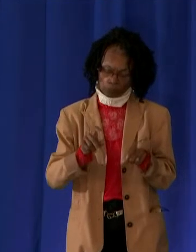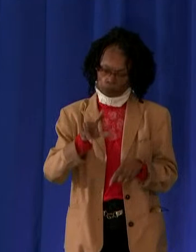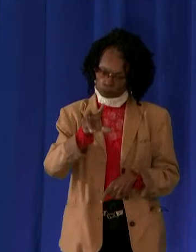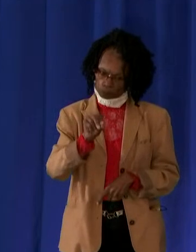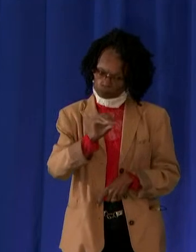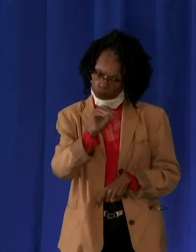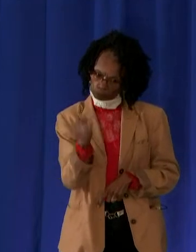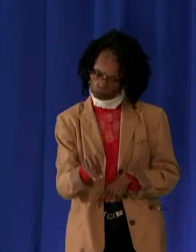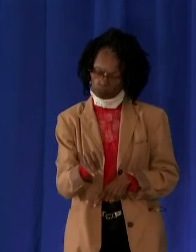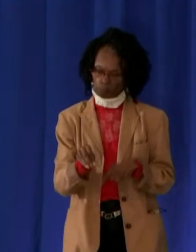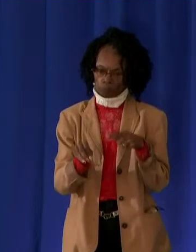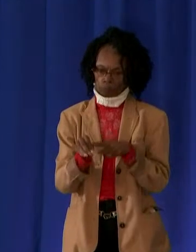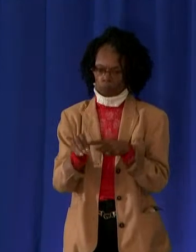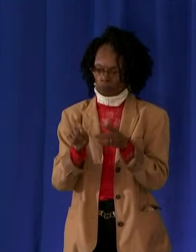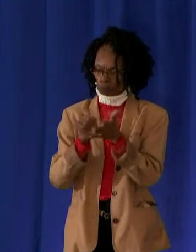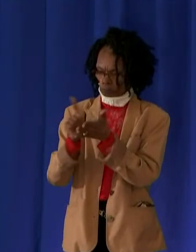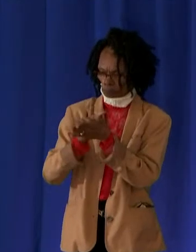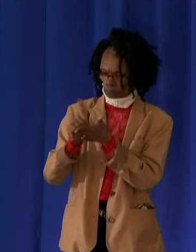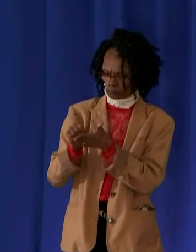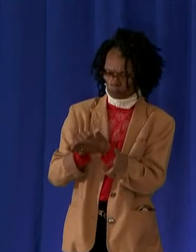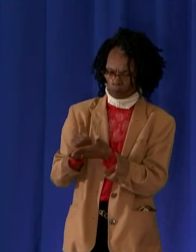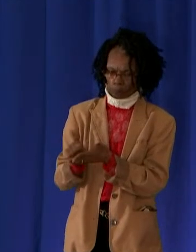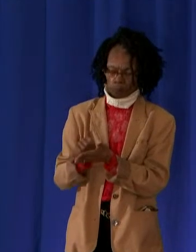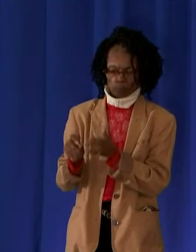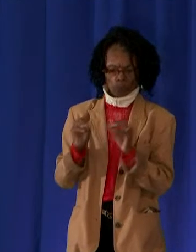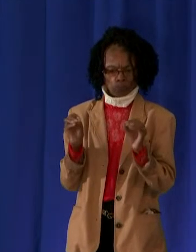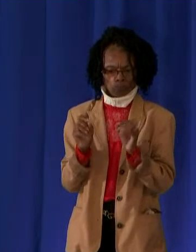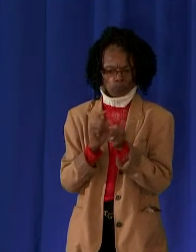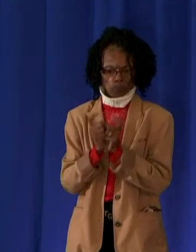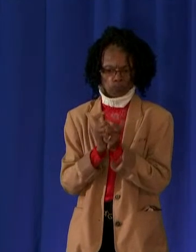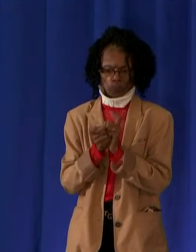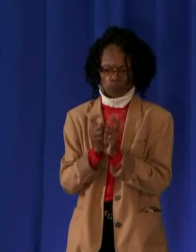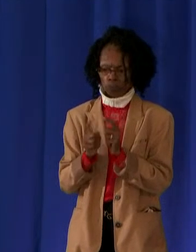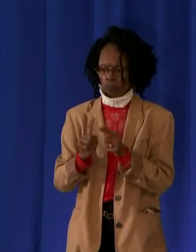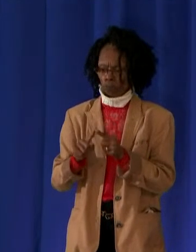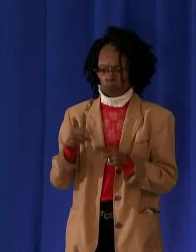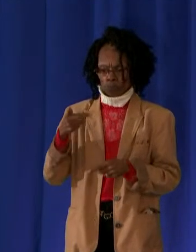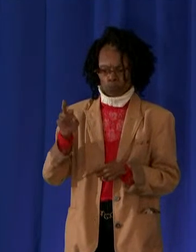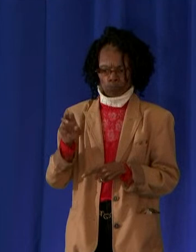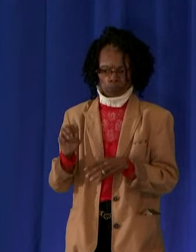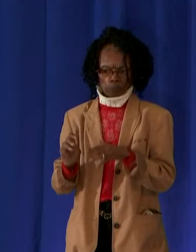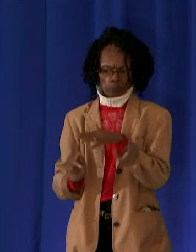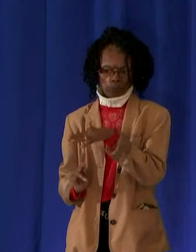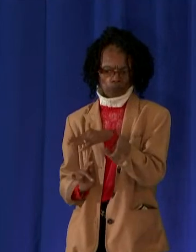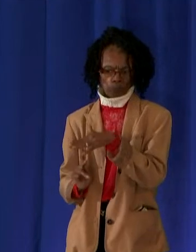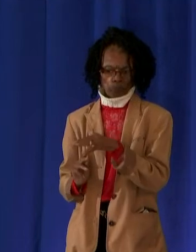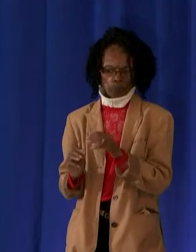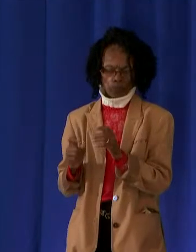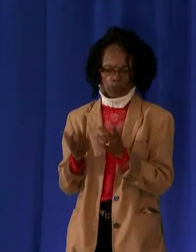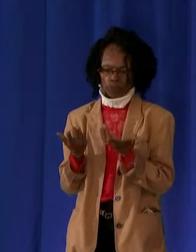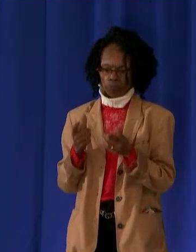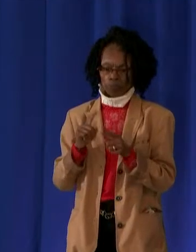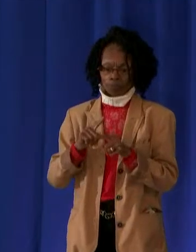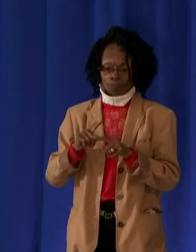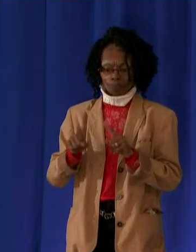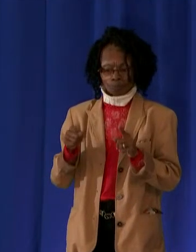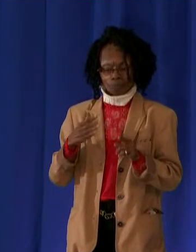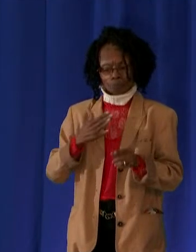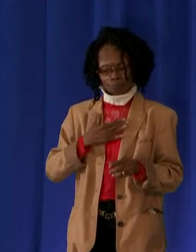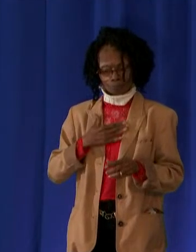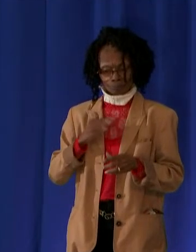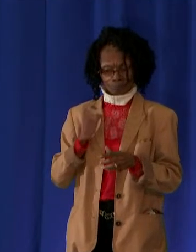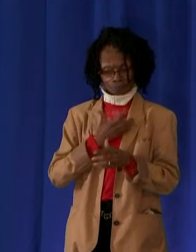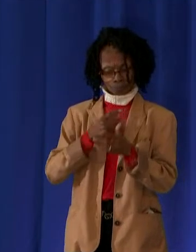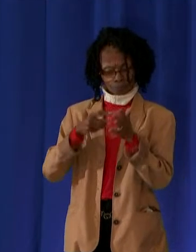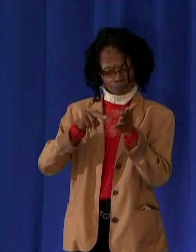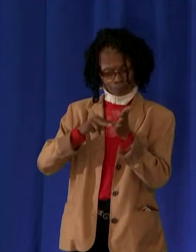there is no change currently on the weekly pre-K testing, or the intent